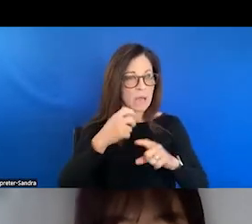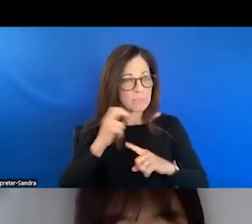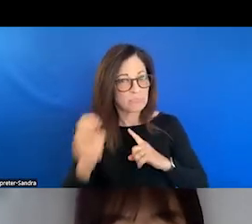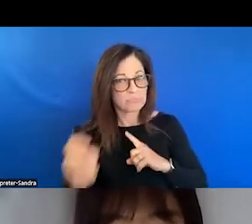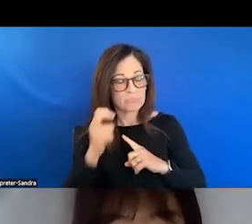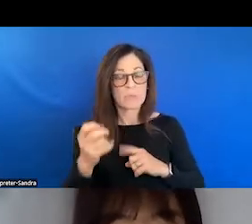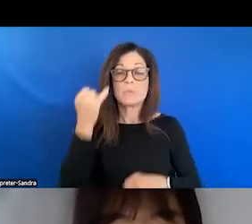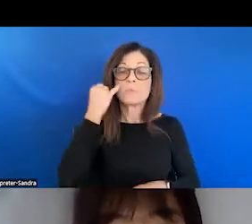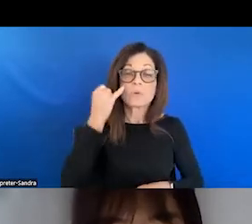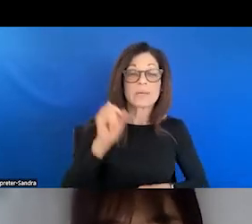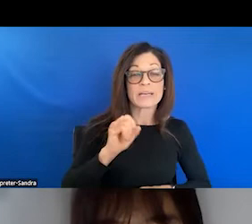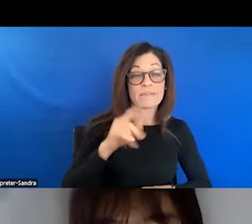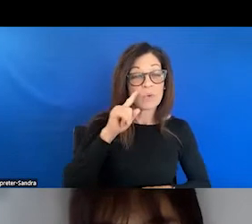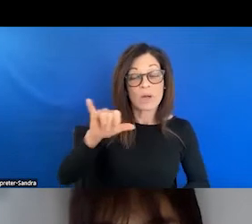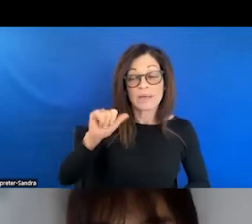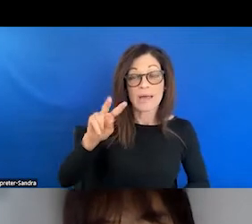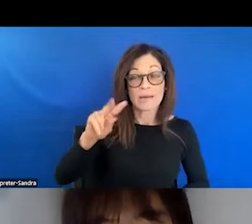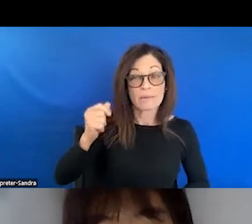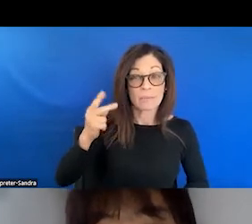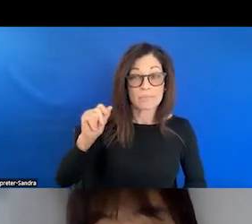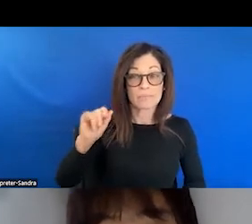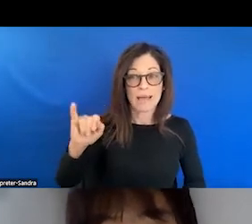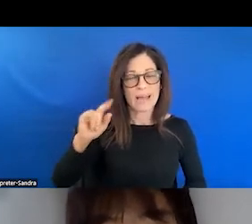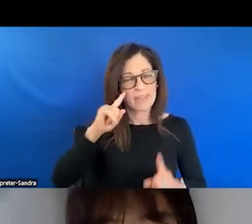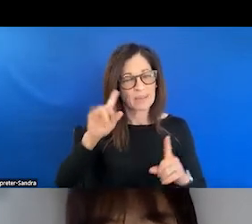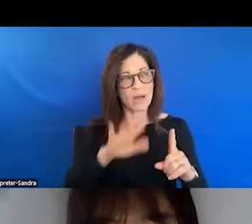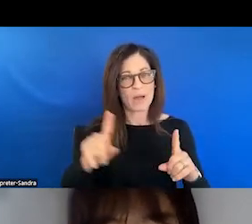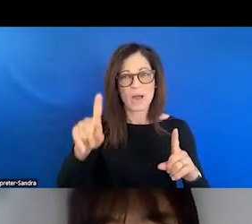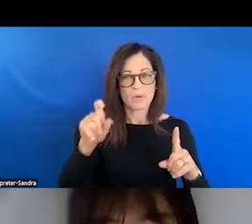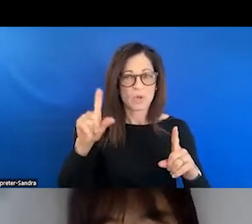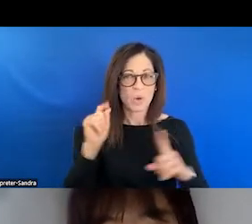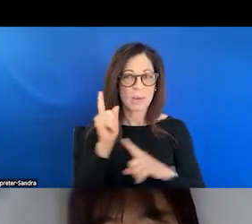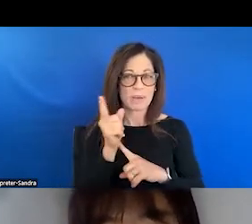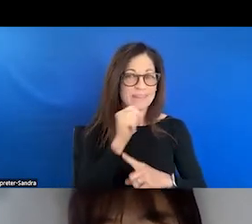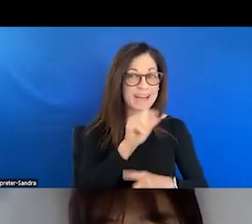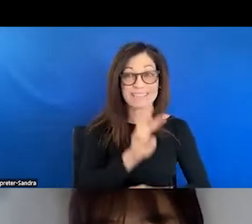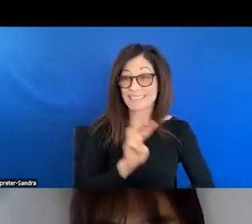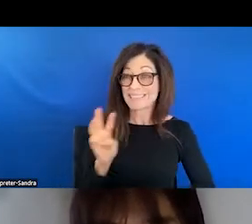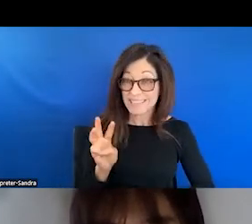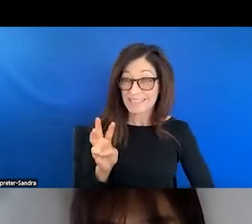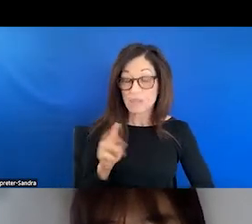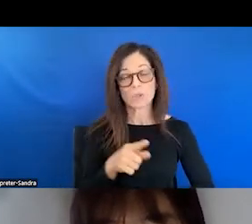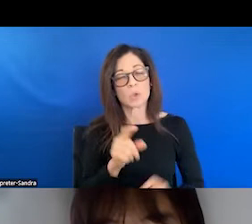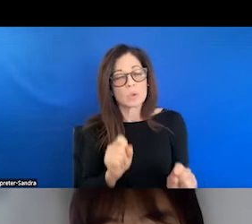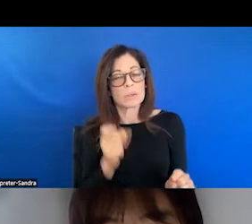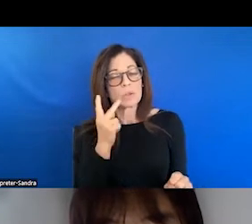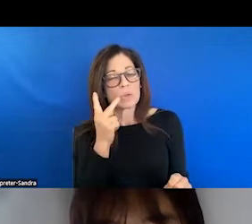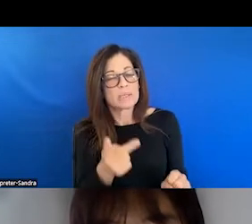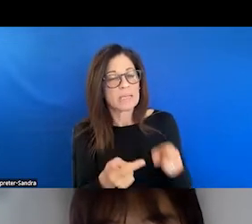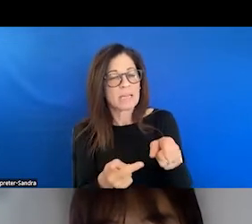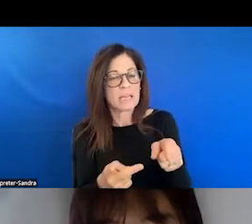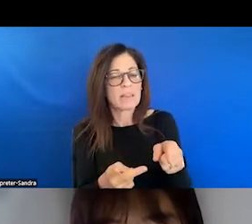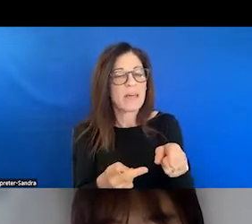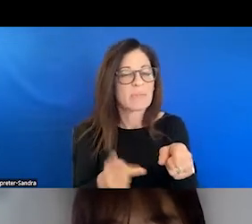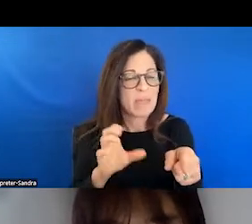say if for Yavapai, I think it's 120 minutes instead of 66, we will be able to see the